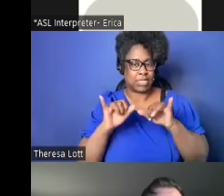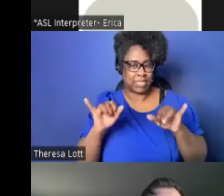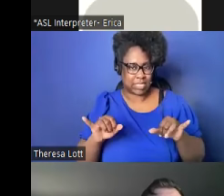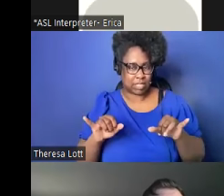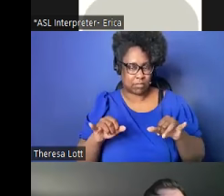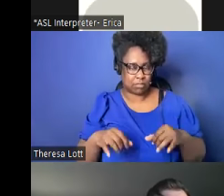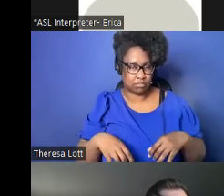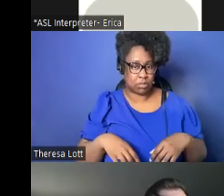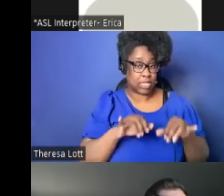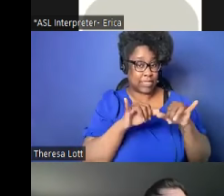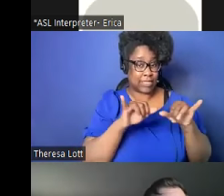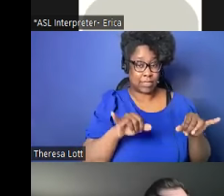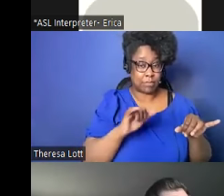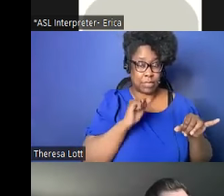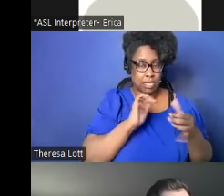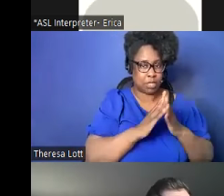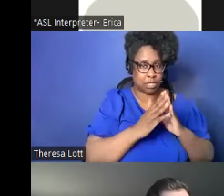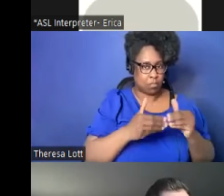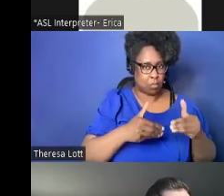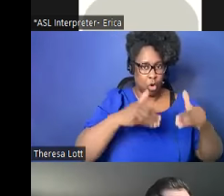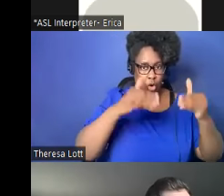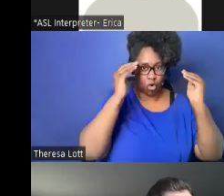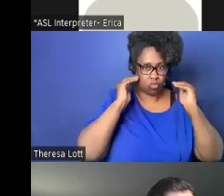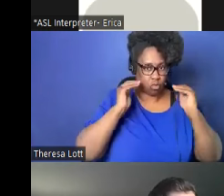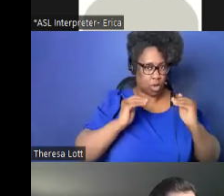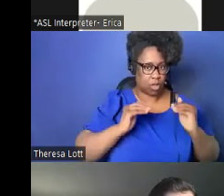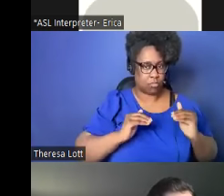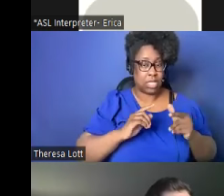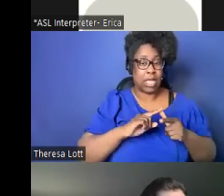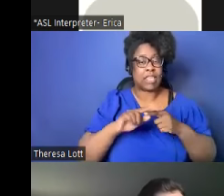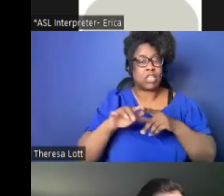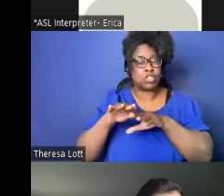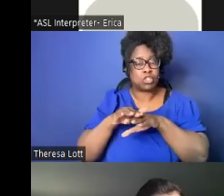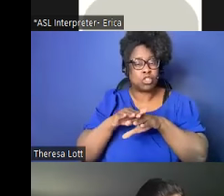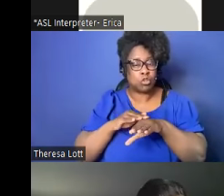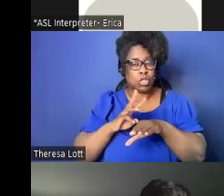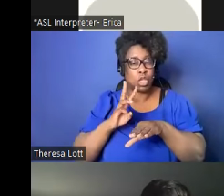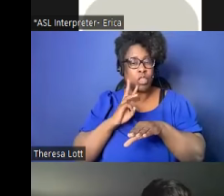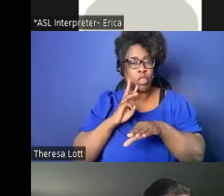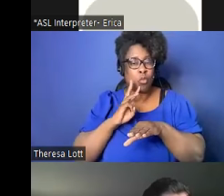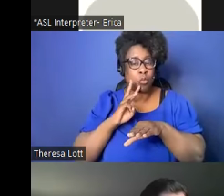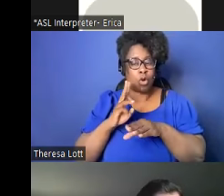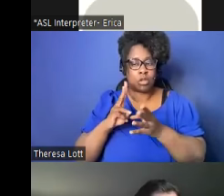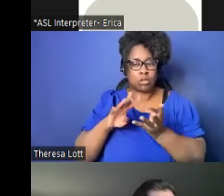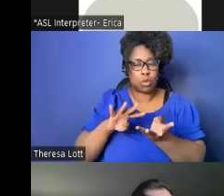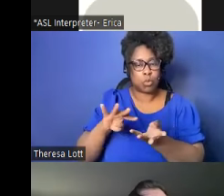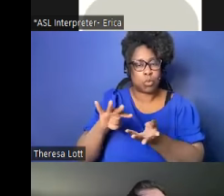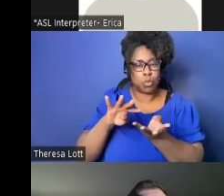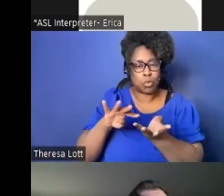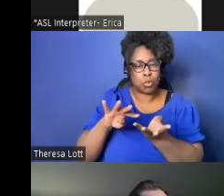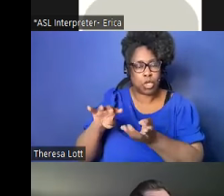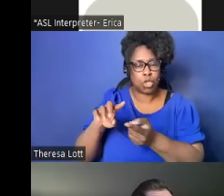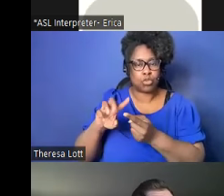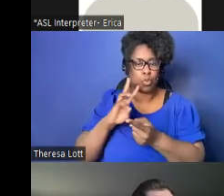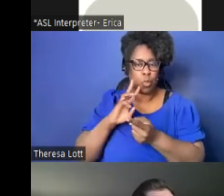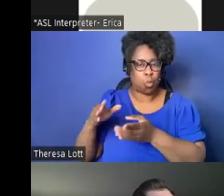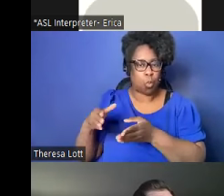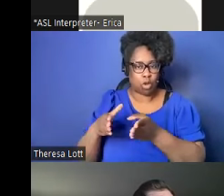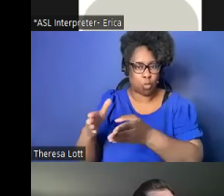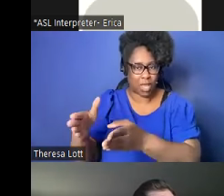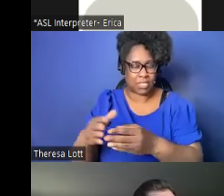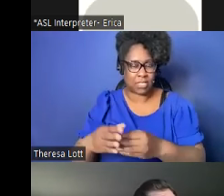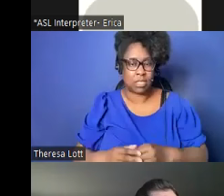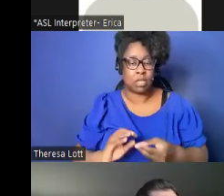systems, and then slowly releasing that back into the waterways. Number 4, we see some ideas